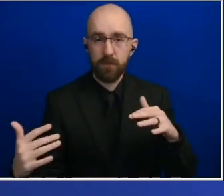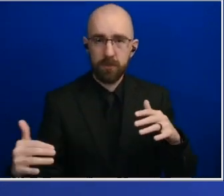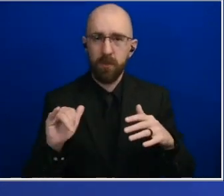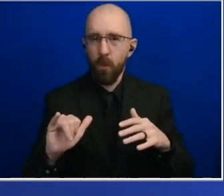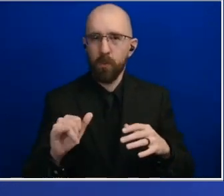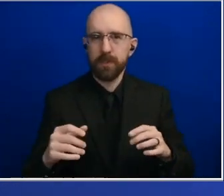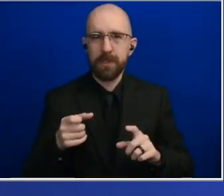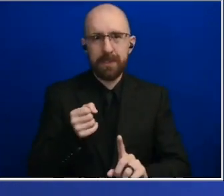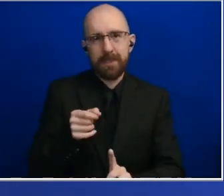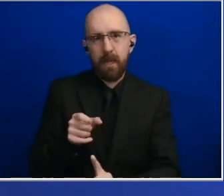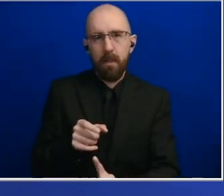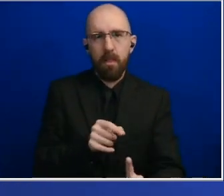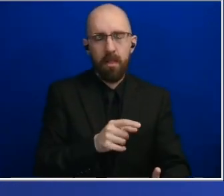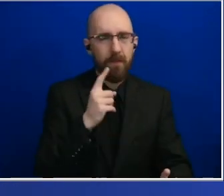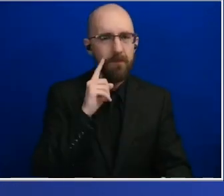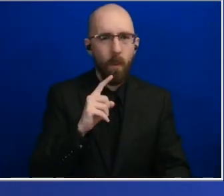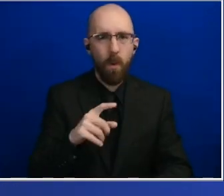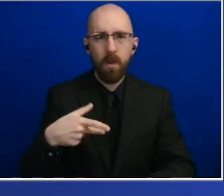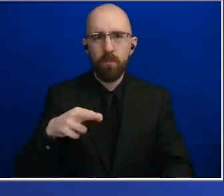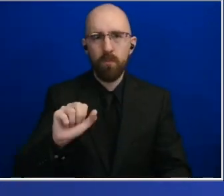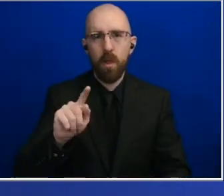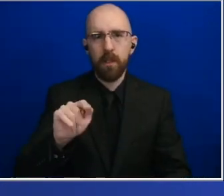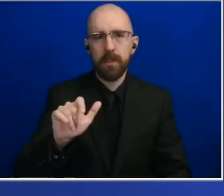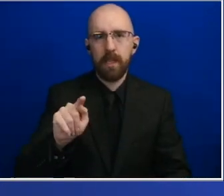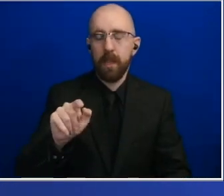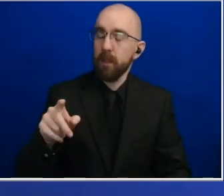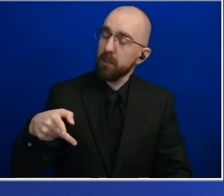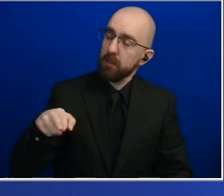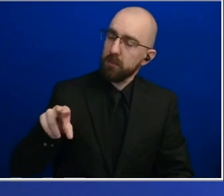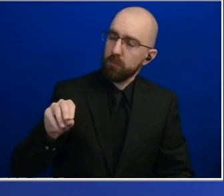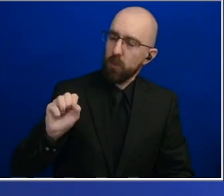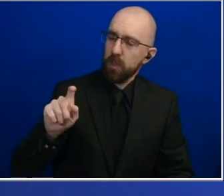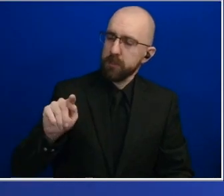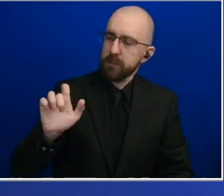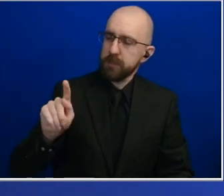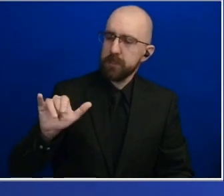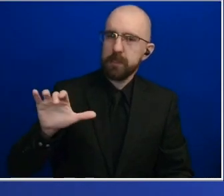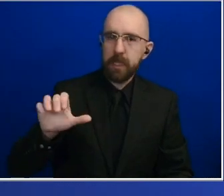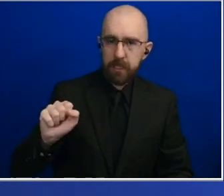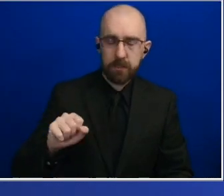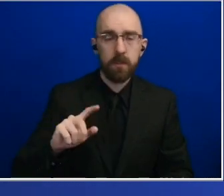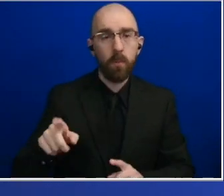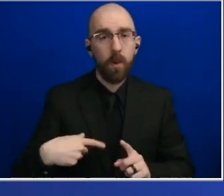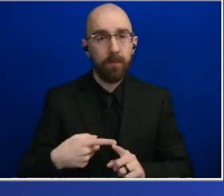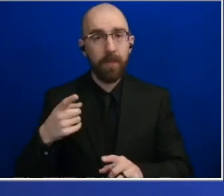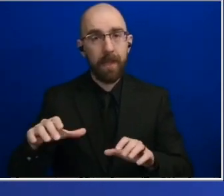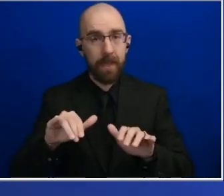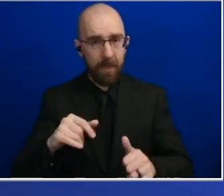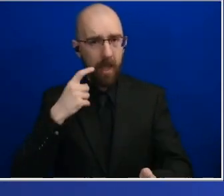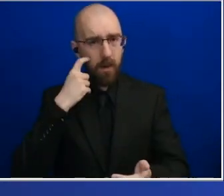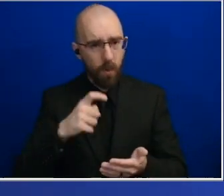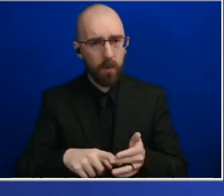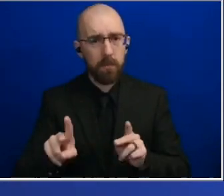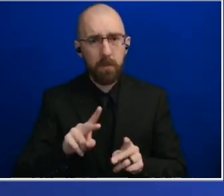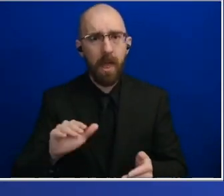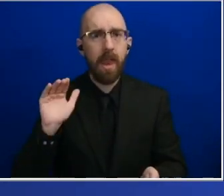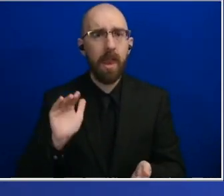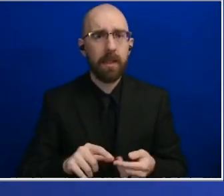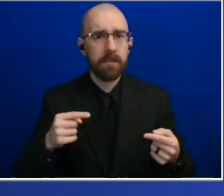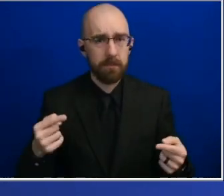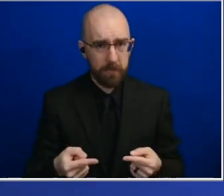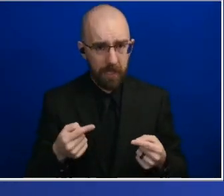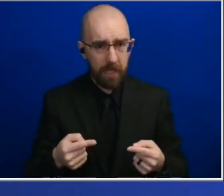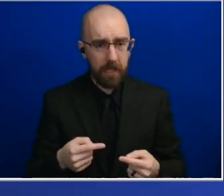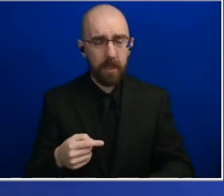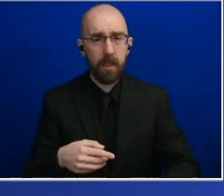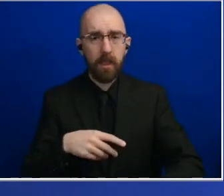for prosthetics. They noticed that when they did this, that people had a lot less pain, and people's phantom limb pain tended